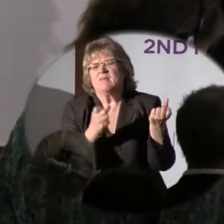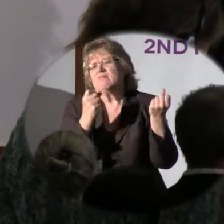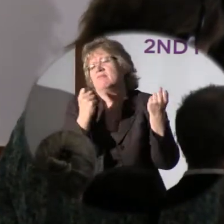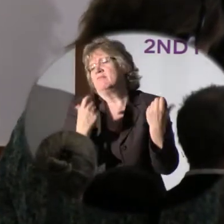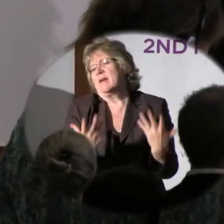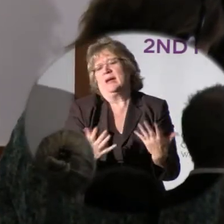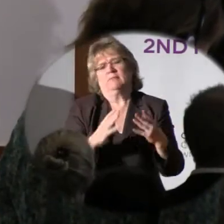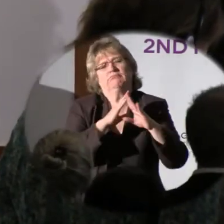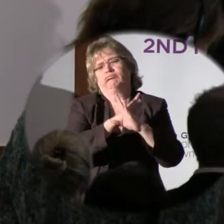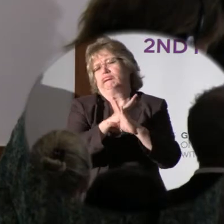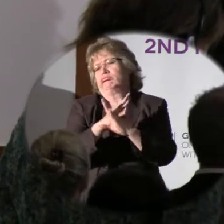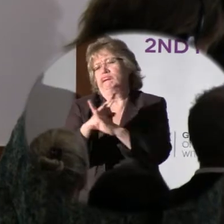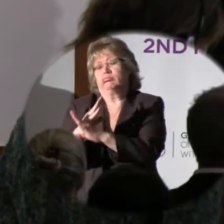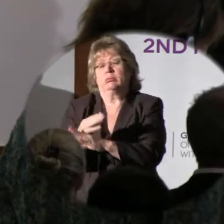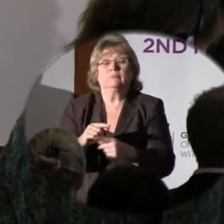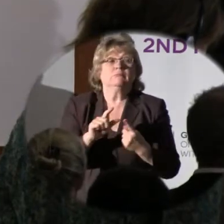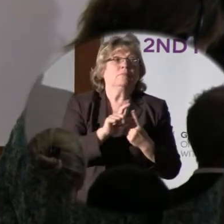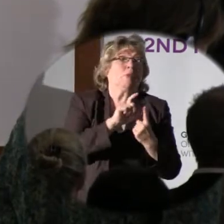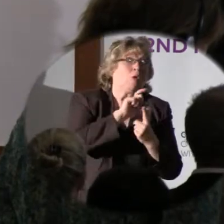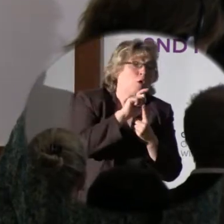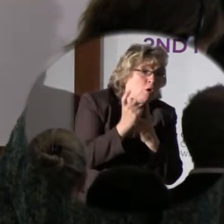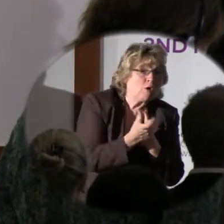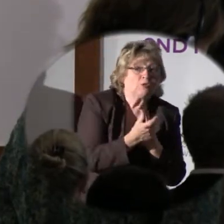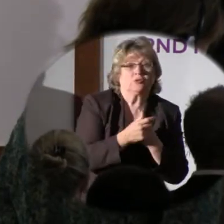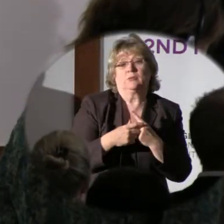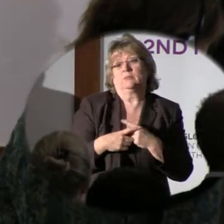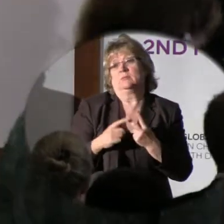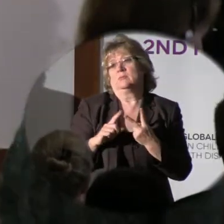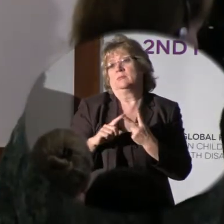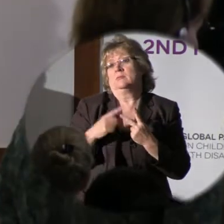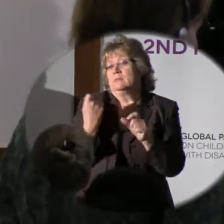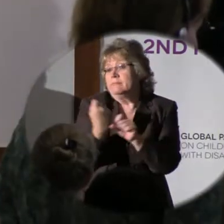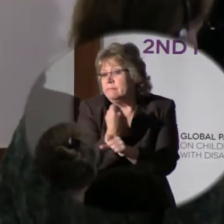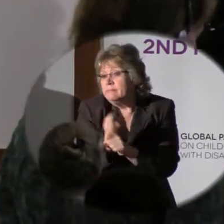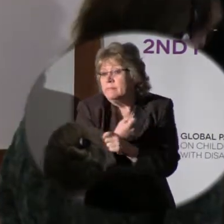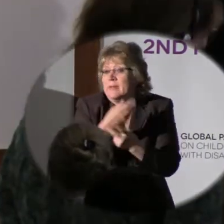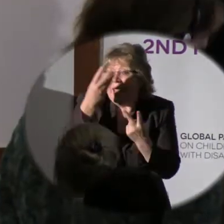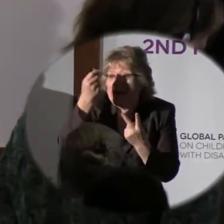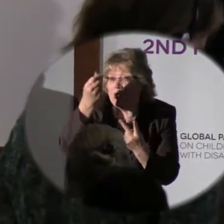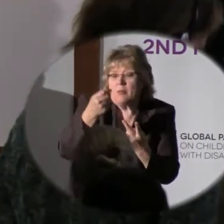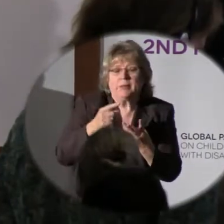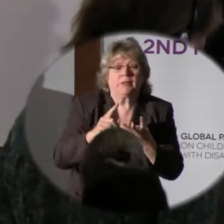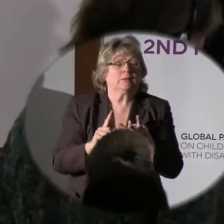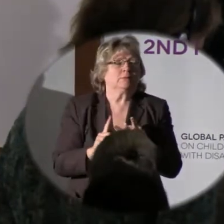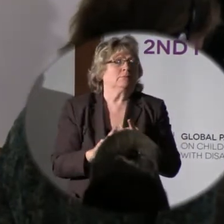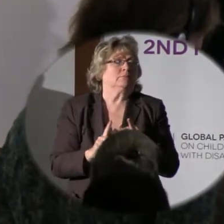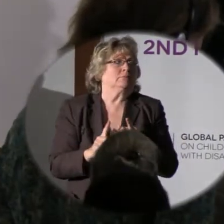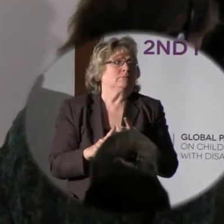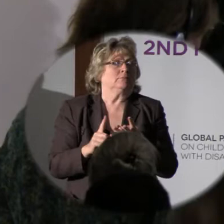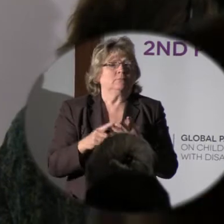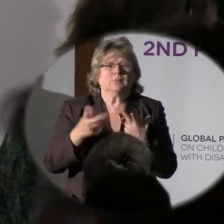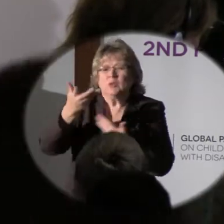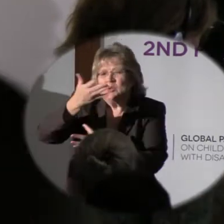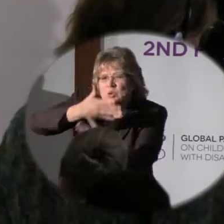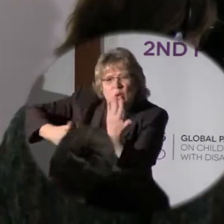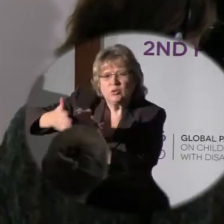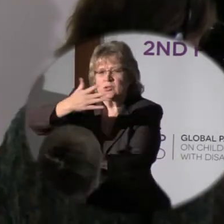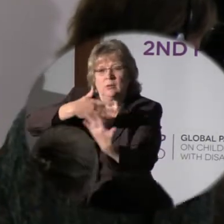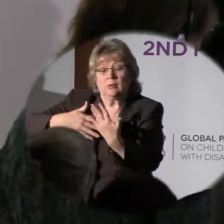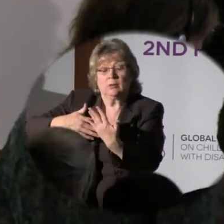facing persons with disabilities, both in developed and developing countries